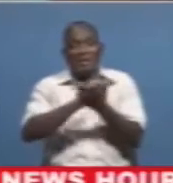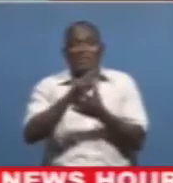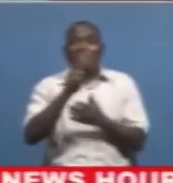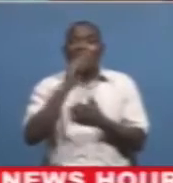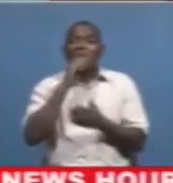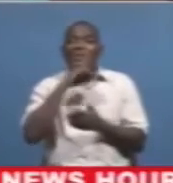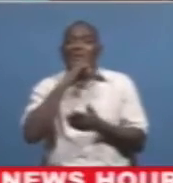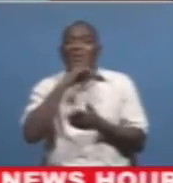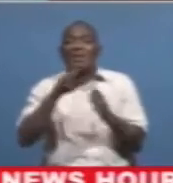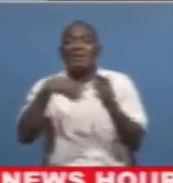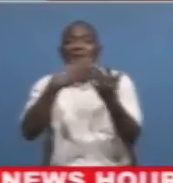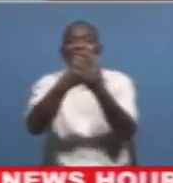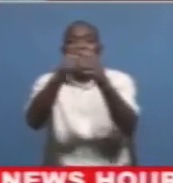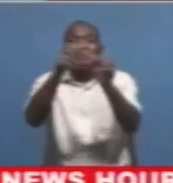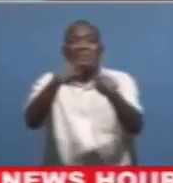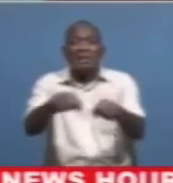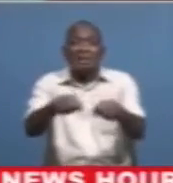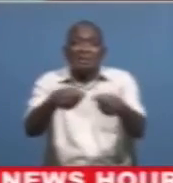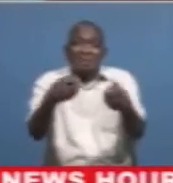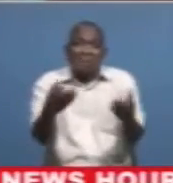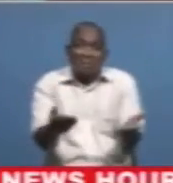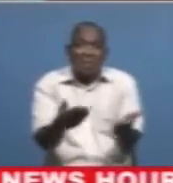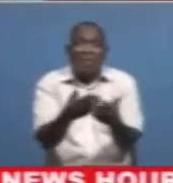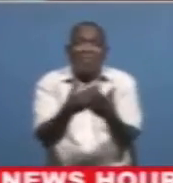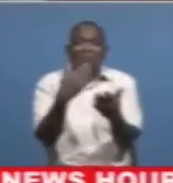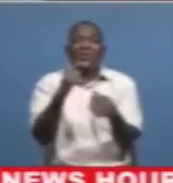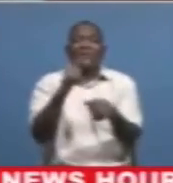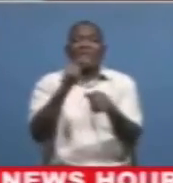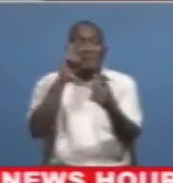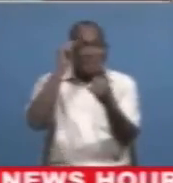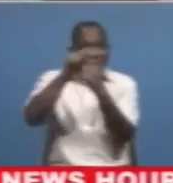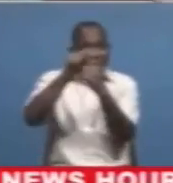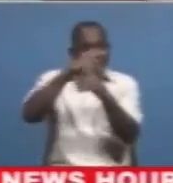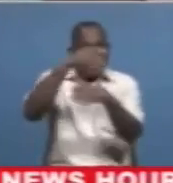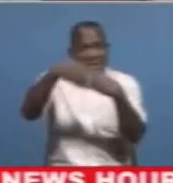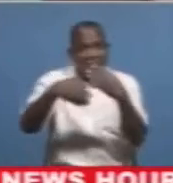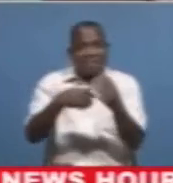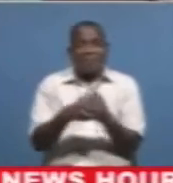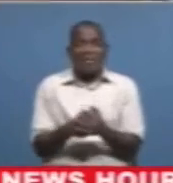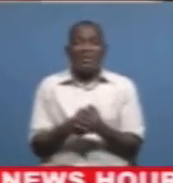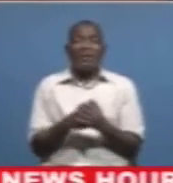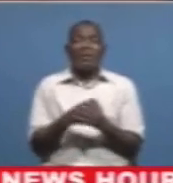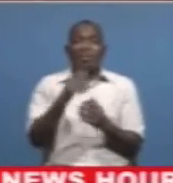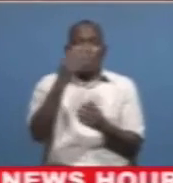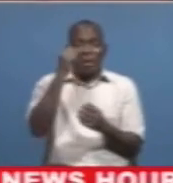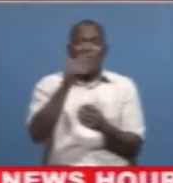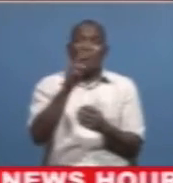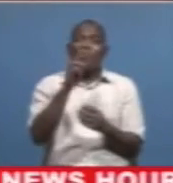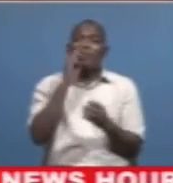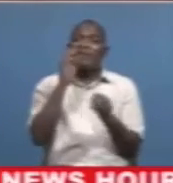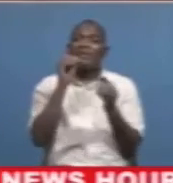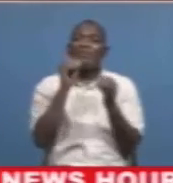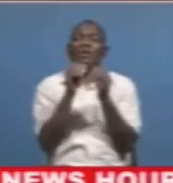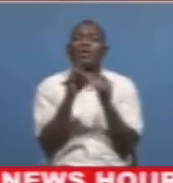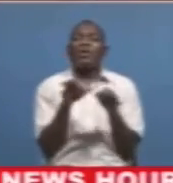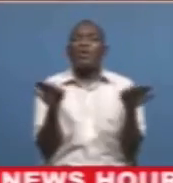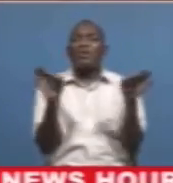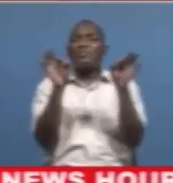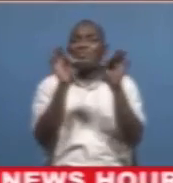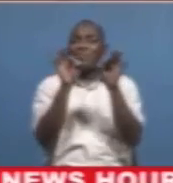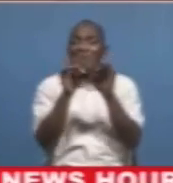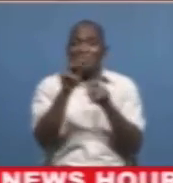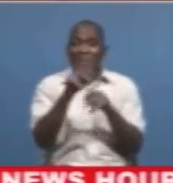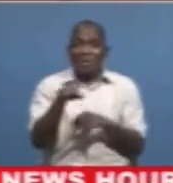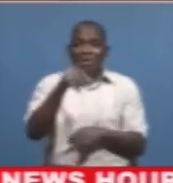be achieved in such areas before its target time. Since water is very essential to life, the people